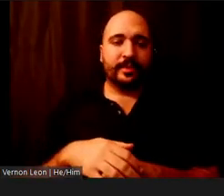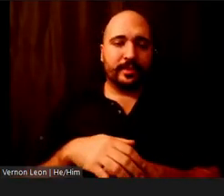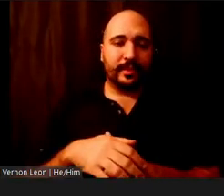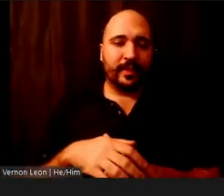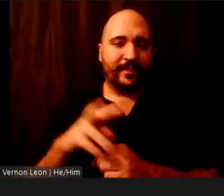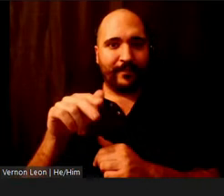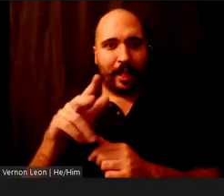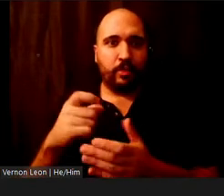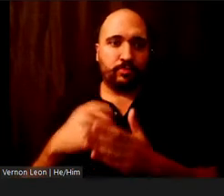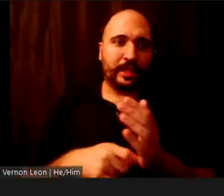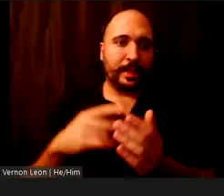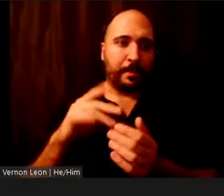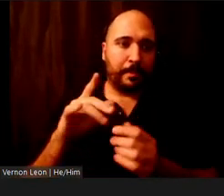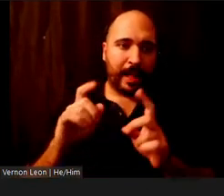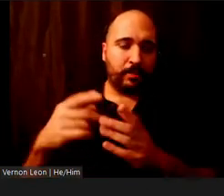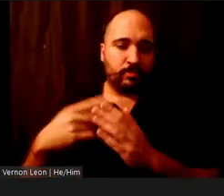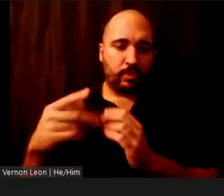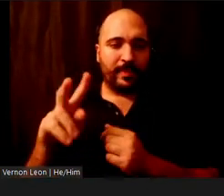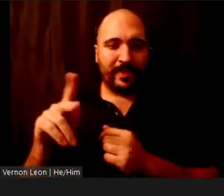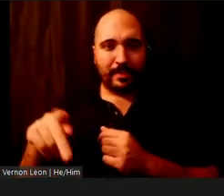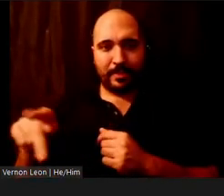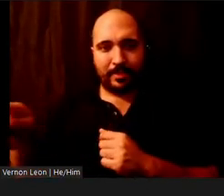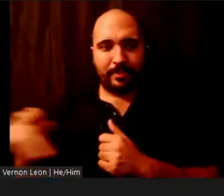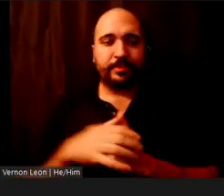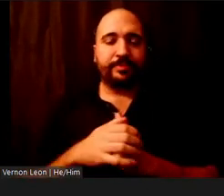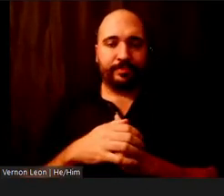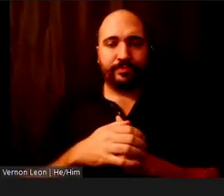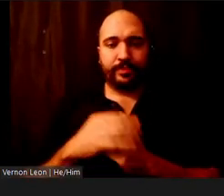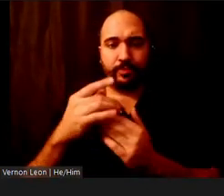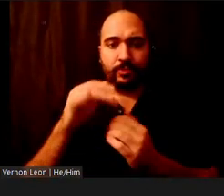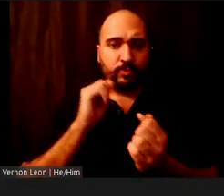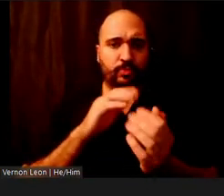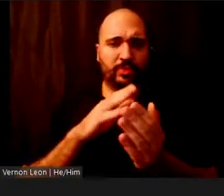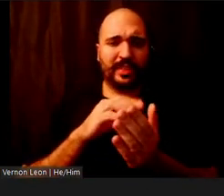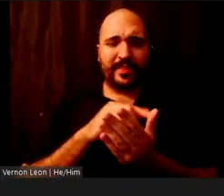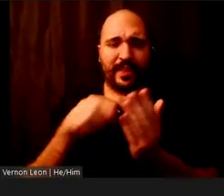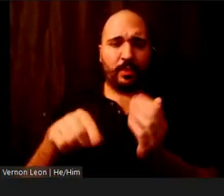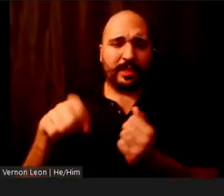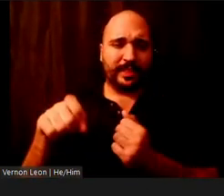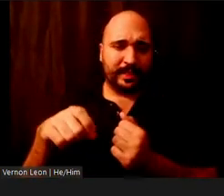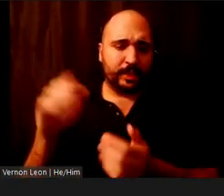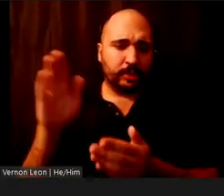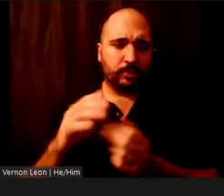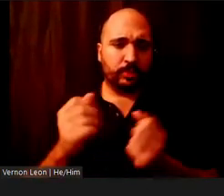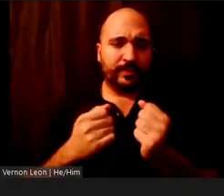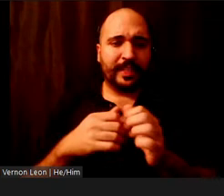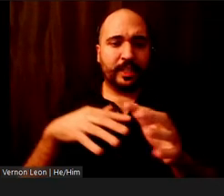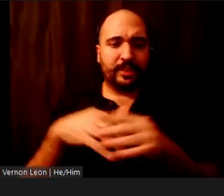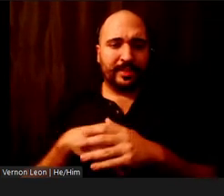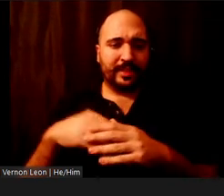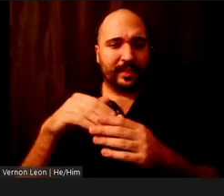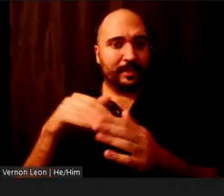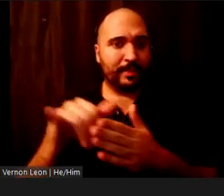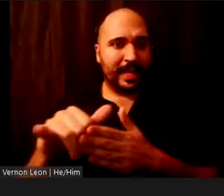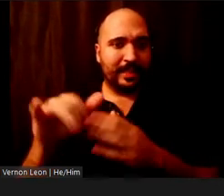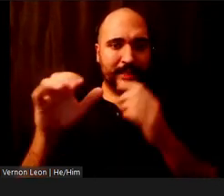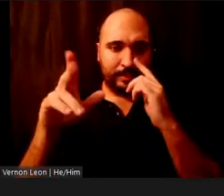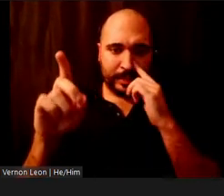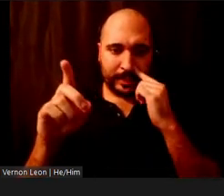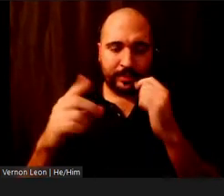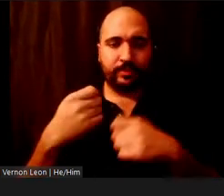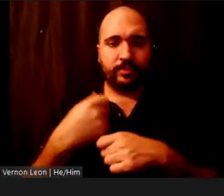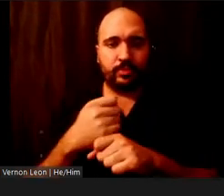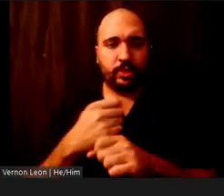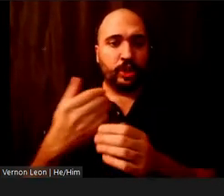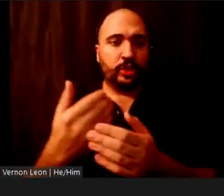The project would address the following needs. Reduce vehicle congestion in the Manhattan Central Business District, and create a new local recurring funding source for